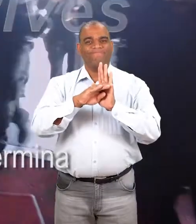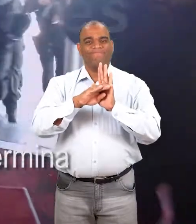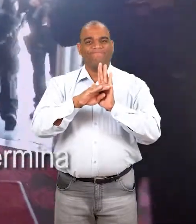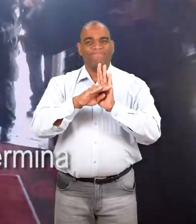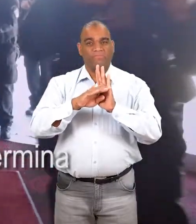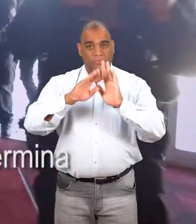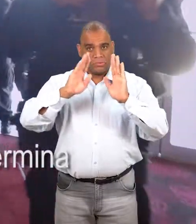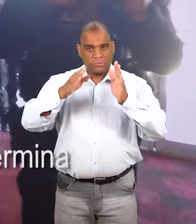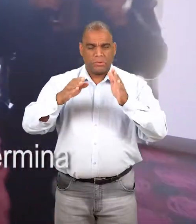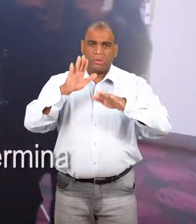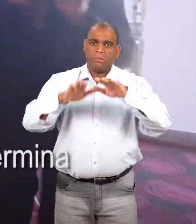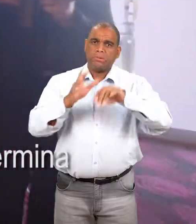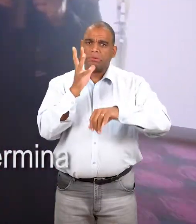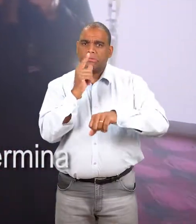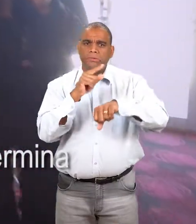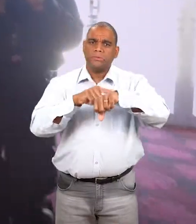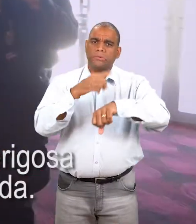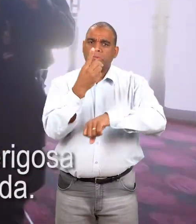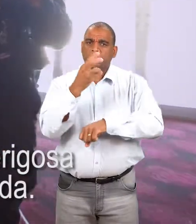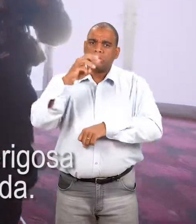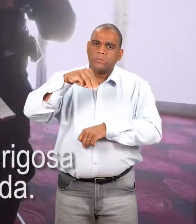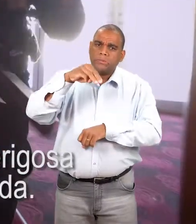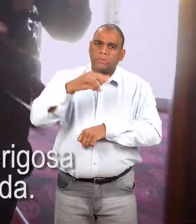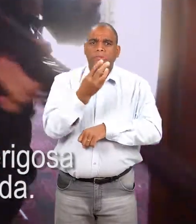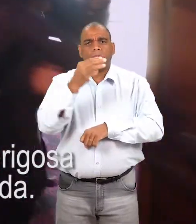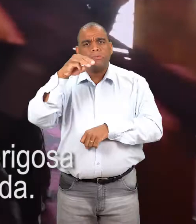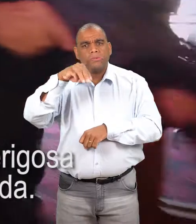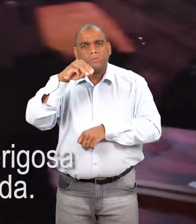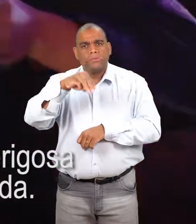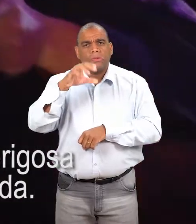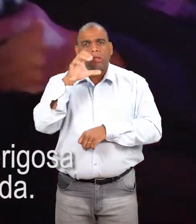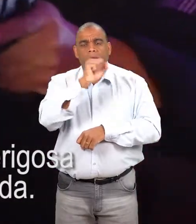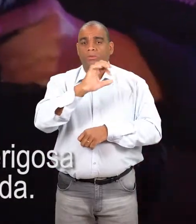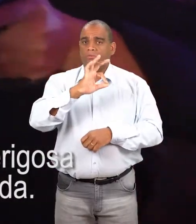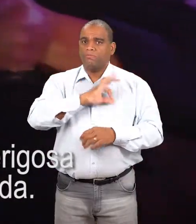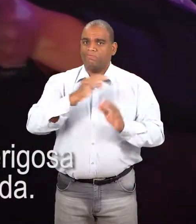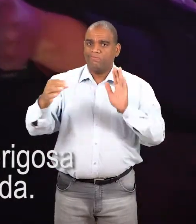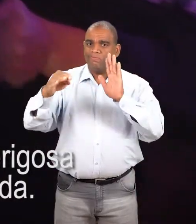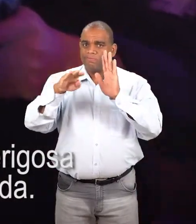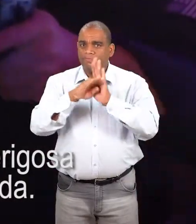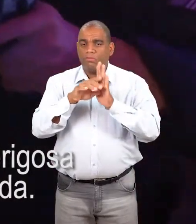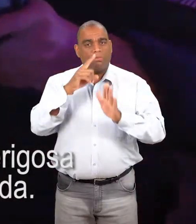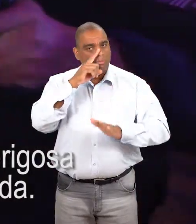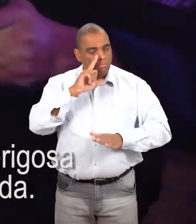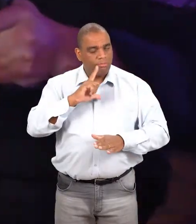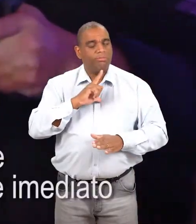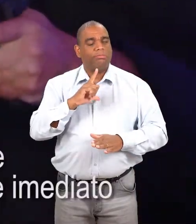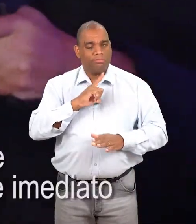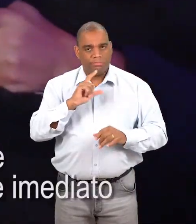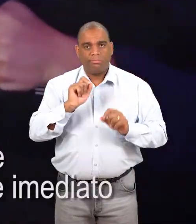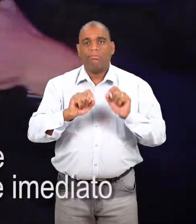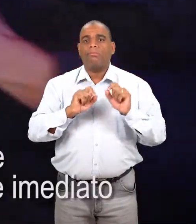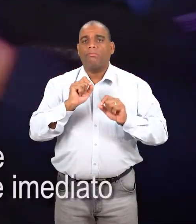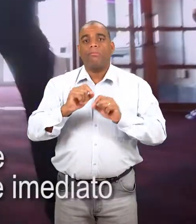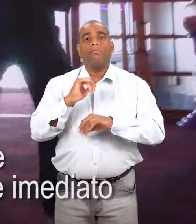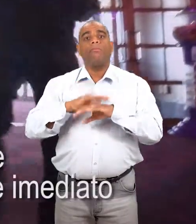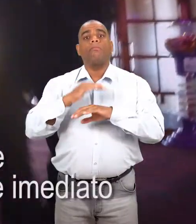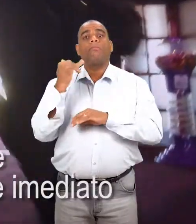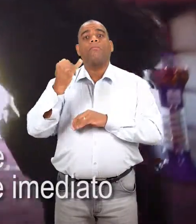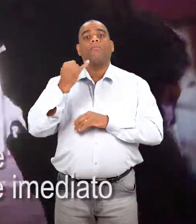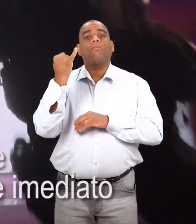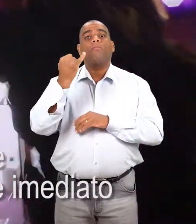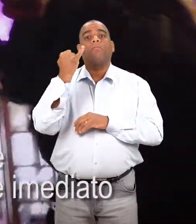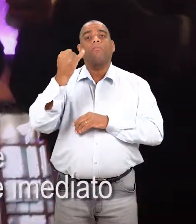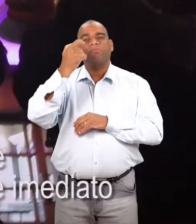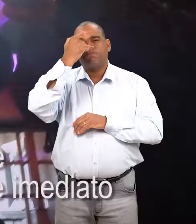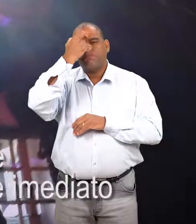The extreme danger gap ends when help arrives, but it's still a very dangerous situation until they succeed in ending the violence. And it's important to be aware